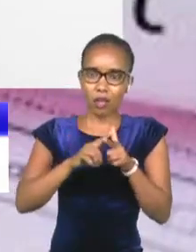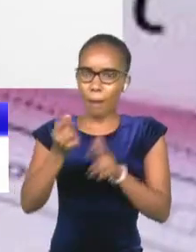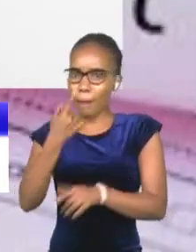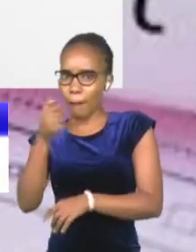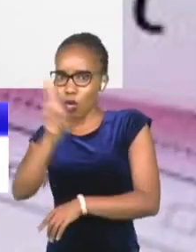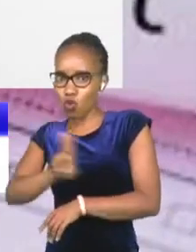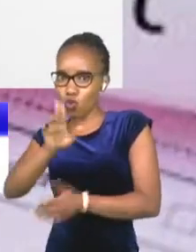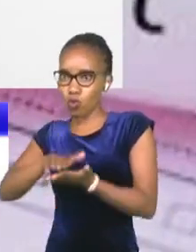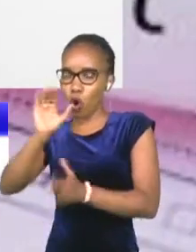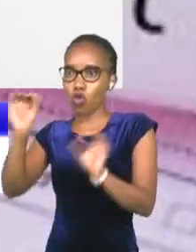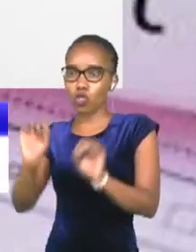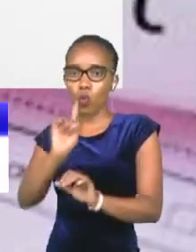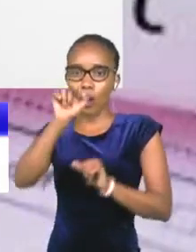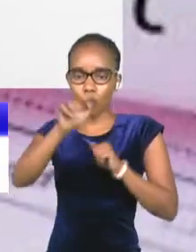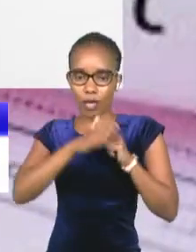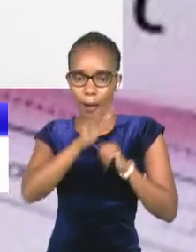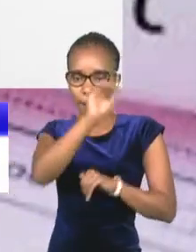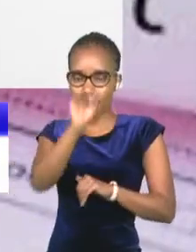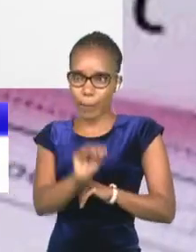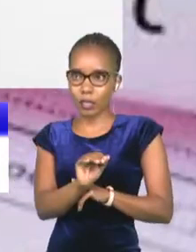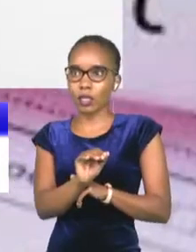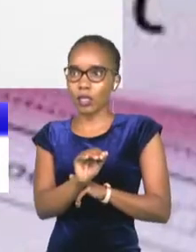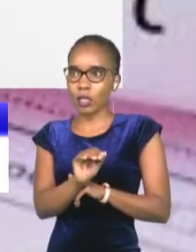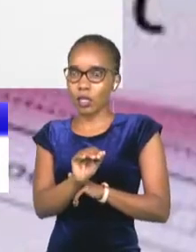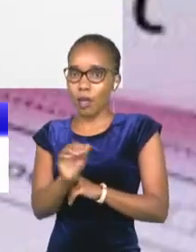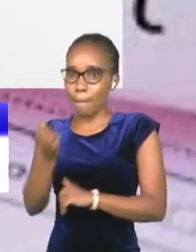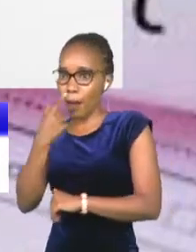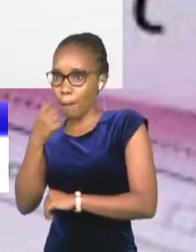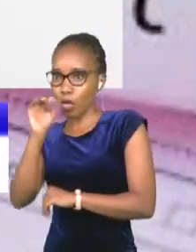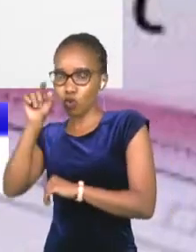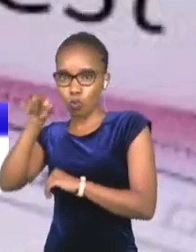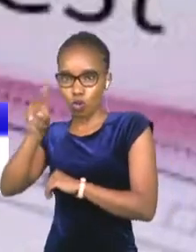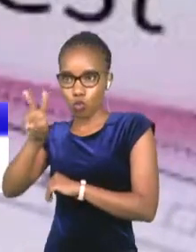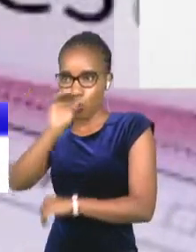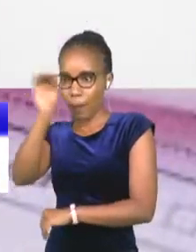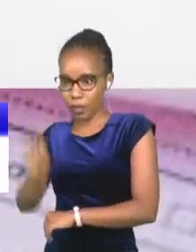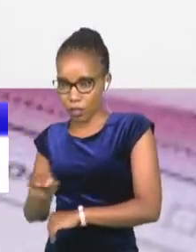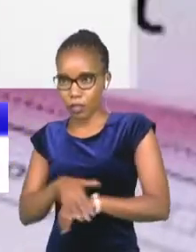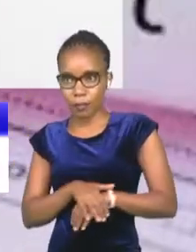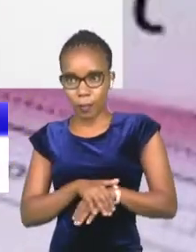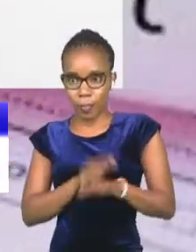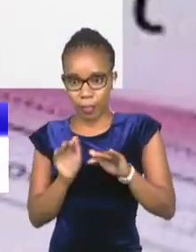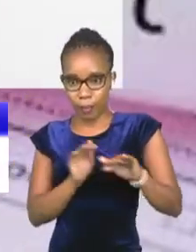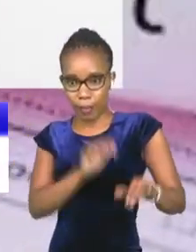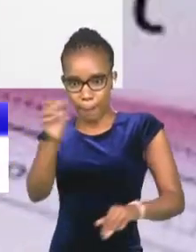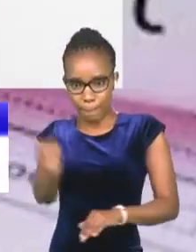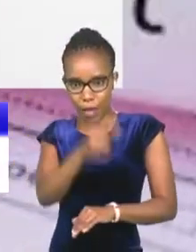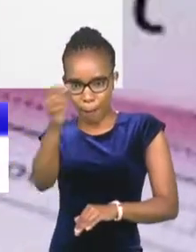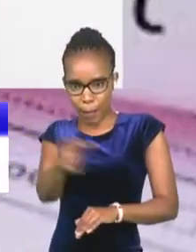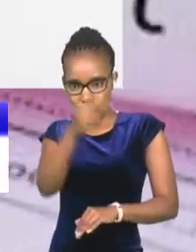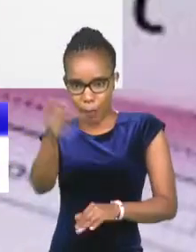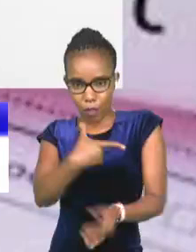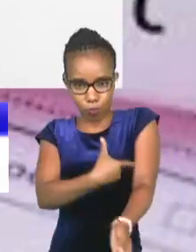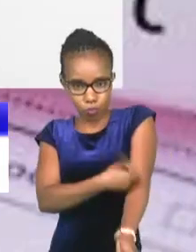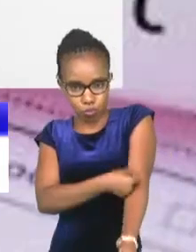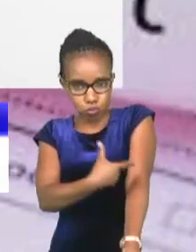pill at 1.9% to the injectable PrEP at 0.2%. There is monthly injections for HIV